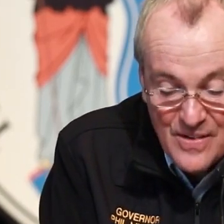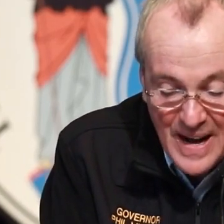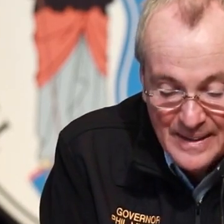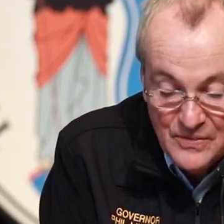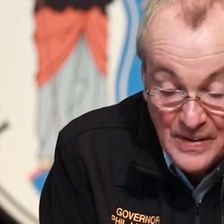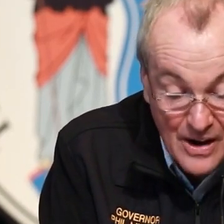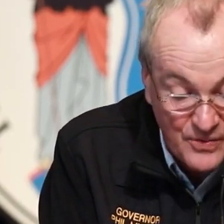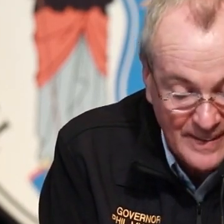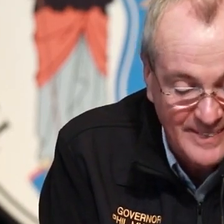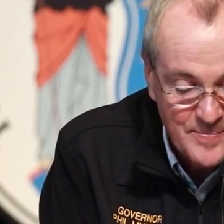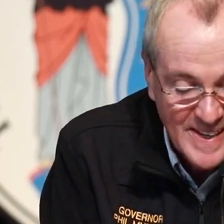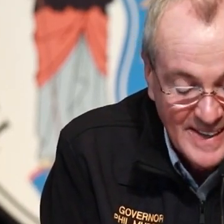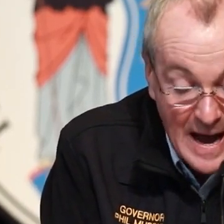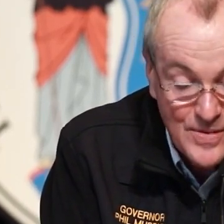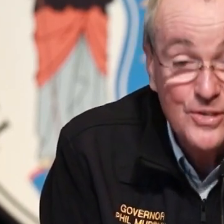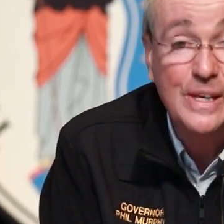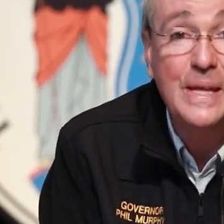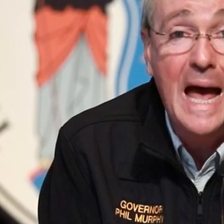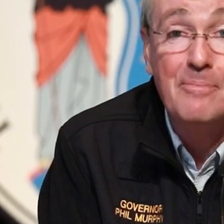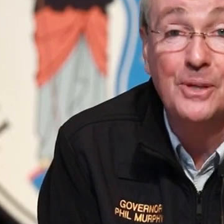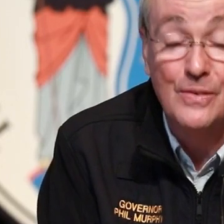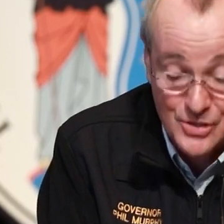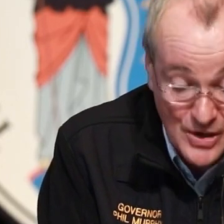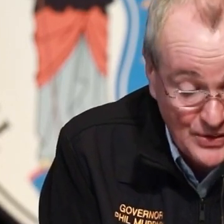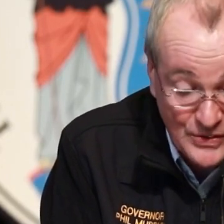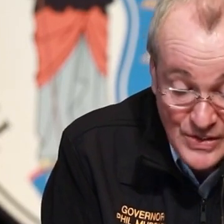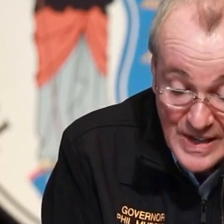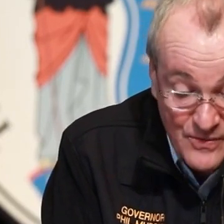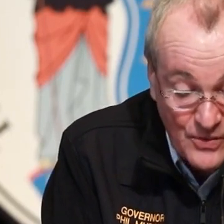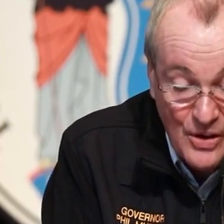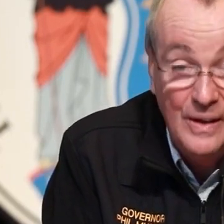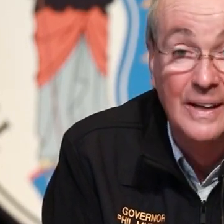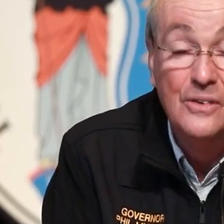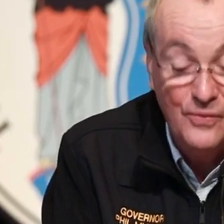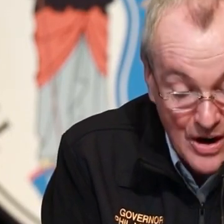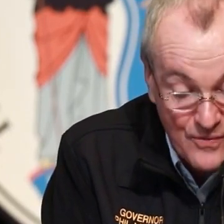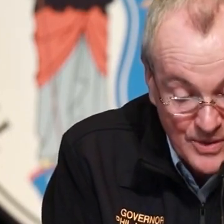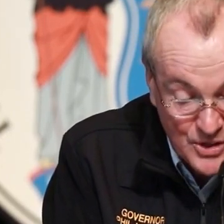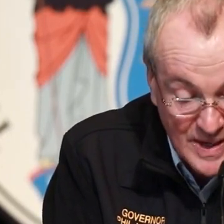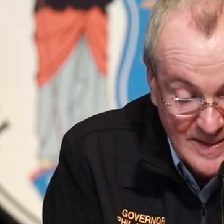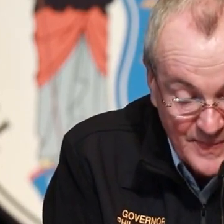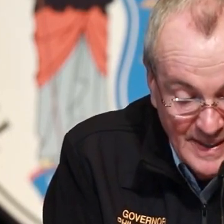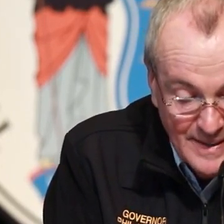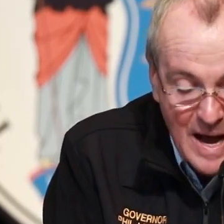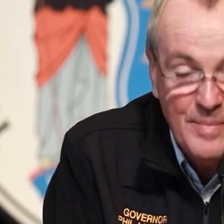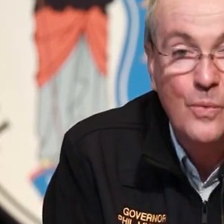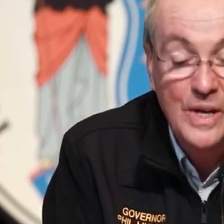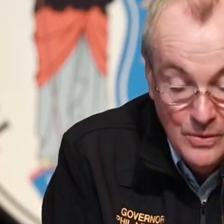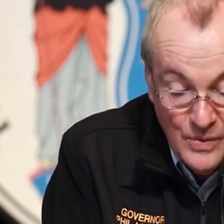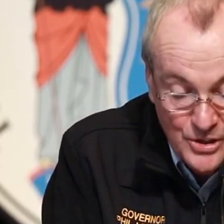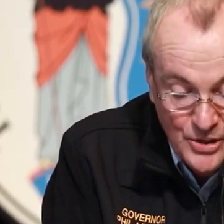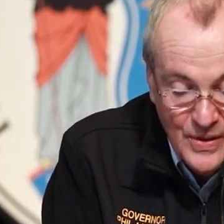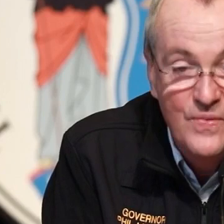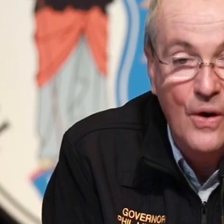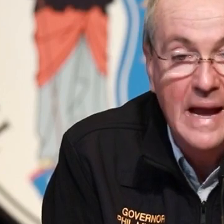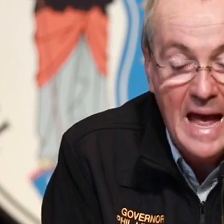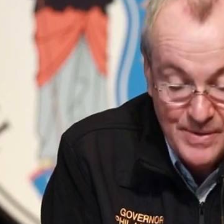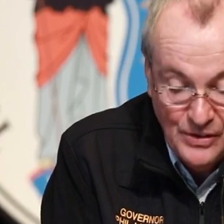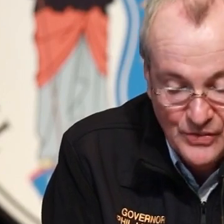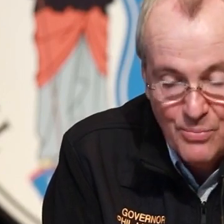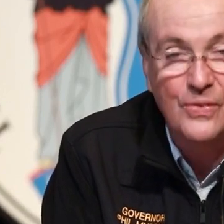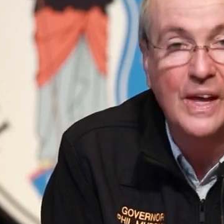is a Vineland firefighter. Obviously, the apple of service does not fall far from the tree. Dominic, we wish you the